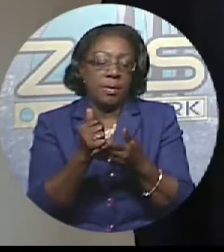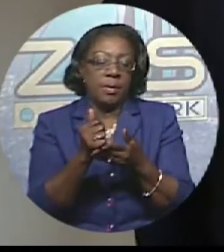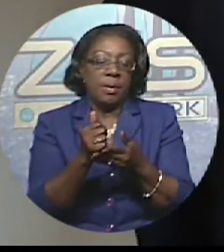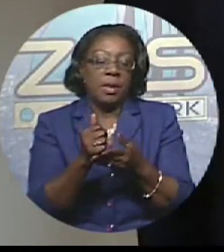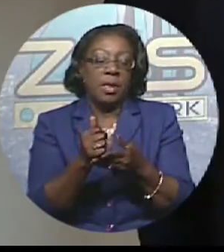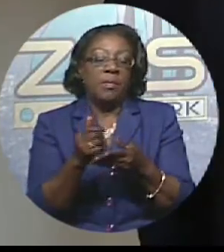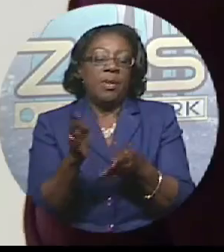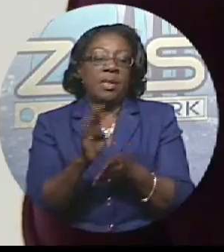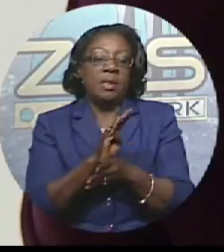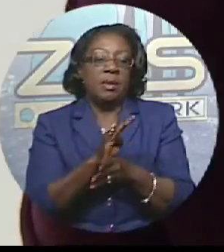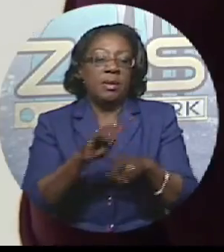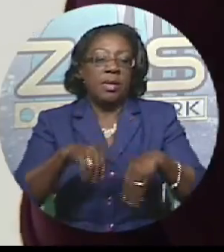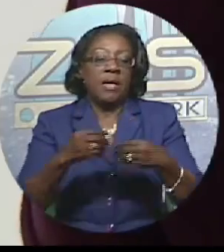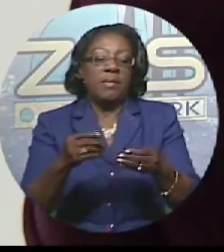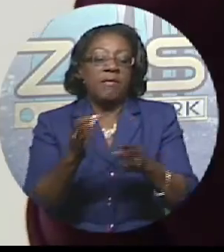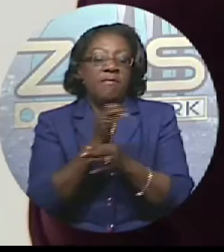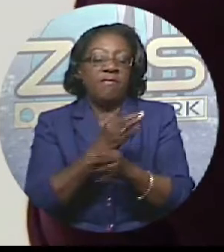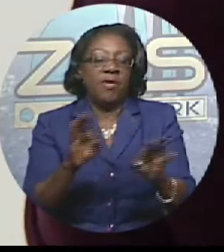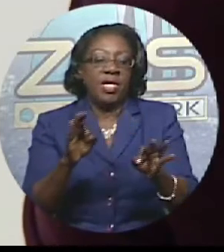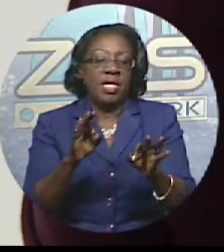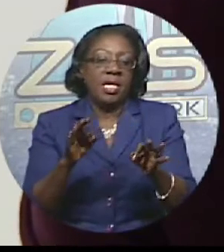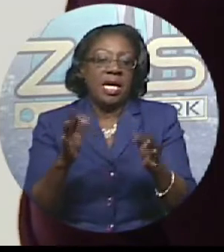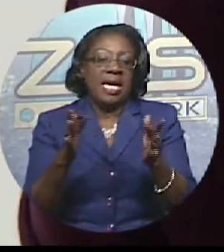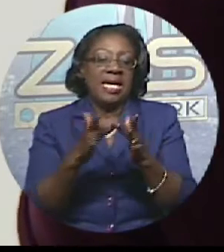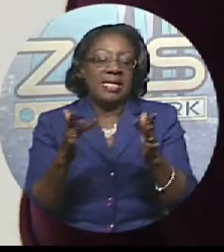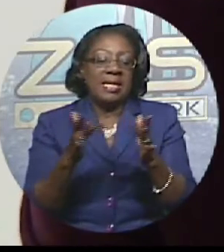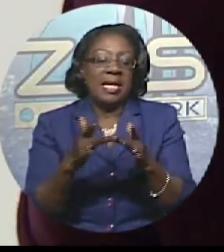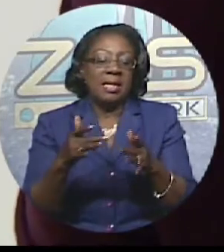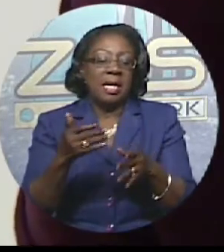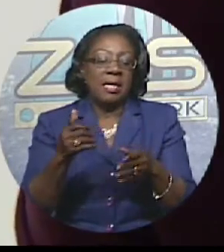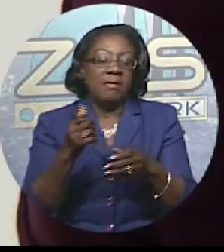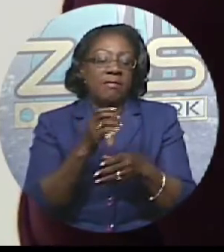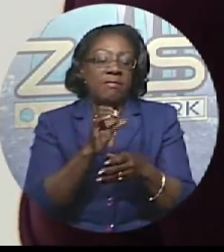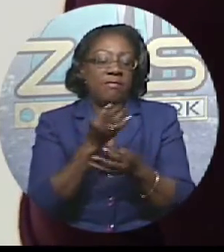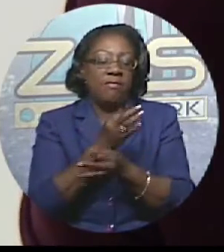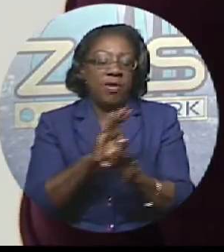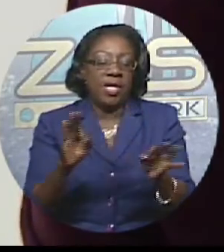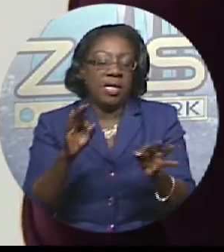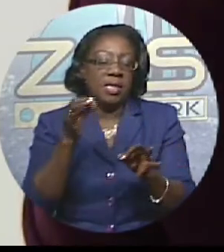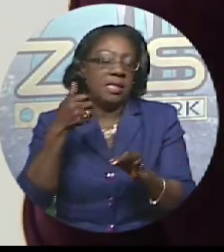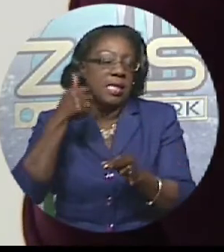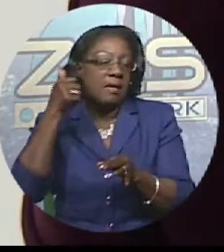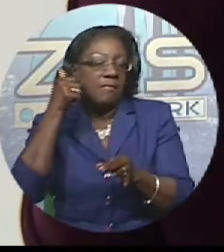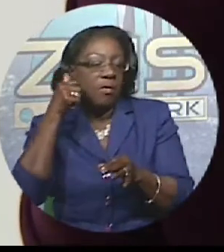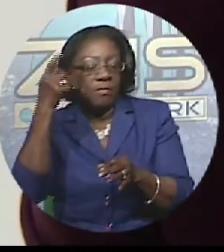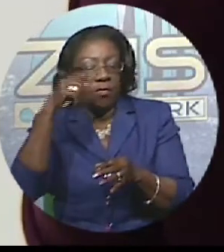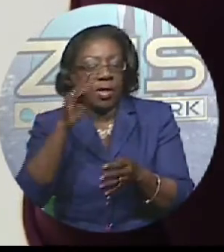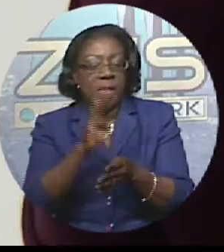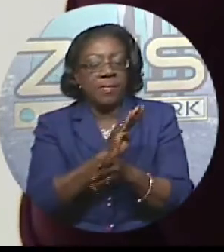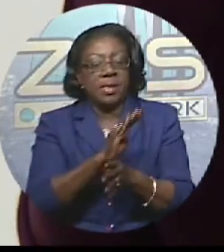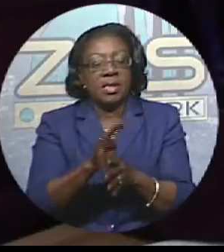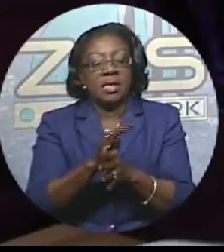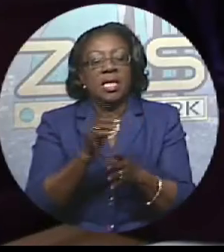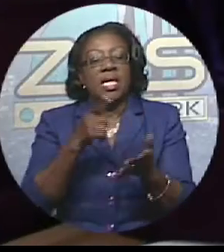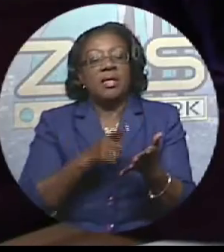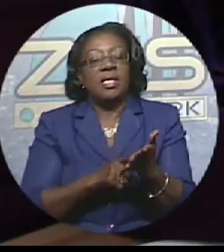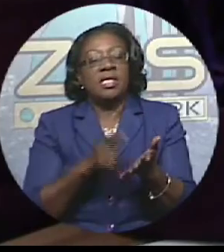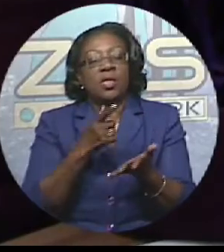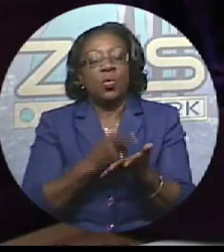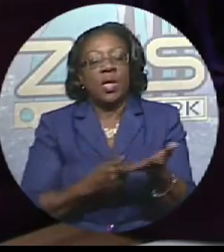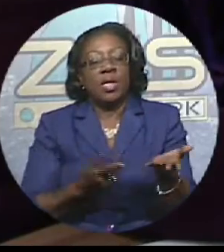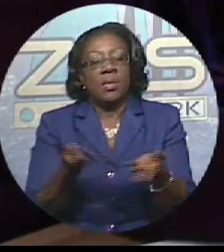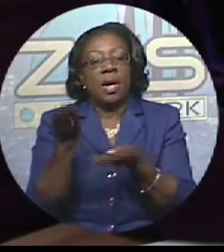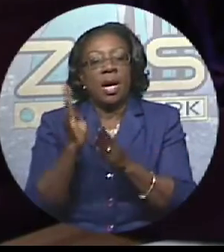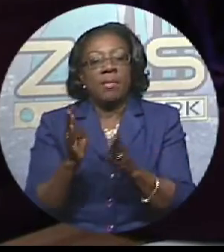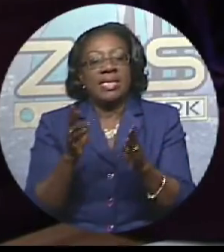for their businesses. And I think the domino effect is immeasurable. And I think this is what the Bahamas needs at this time. Applicants